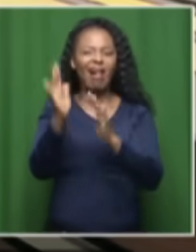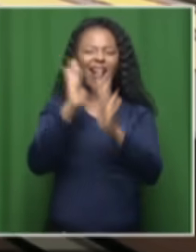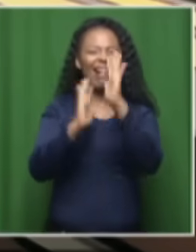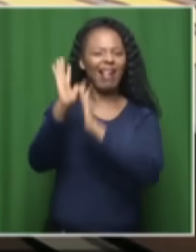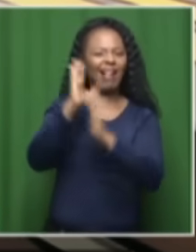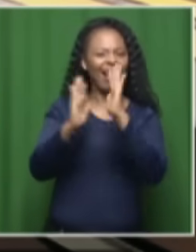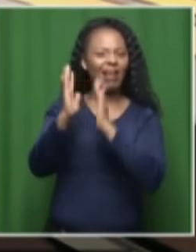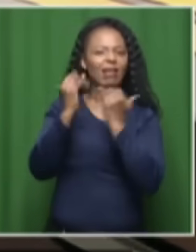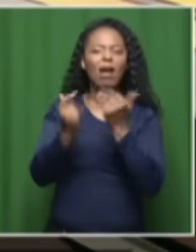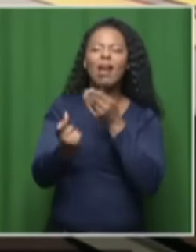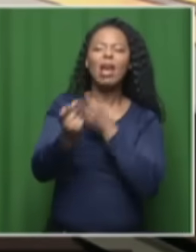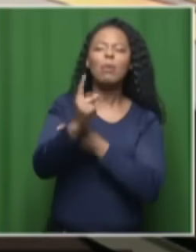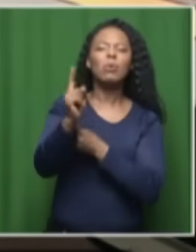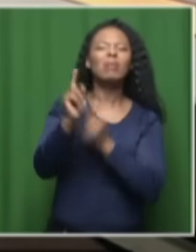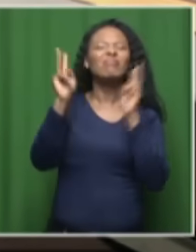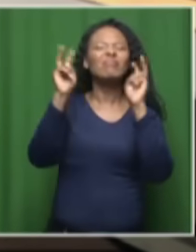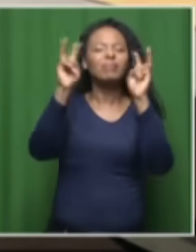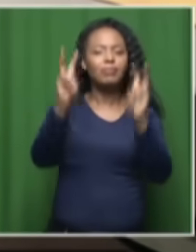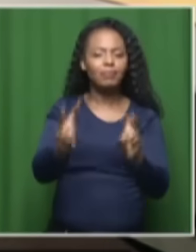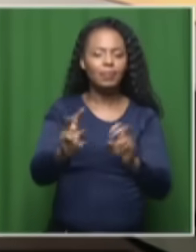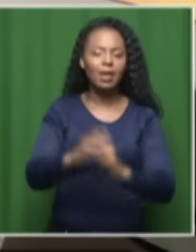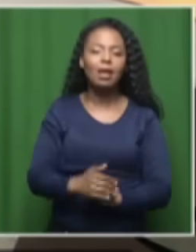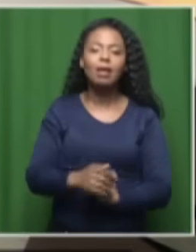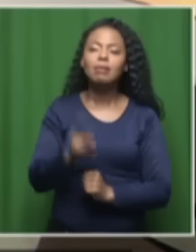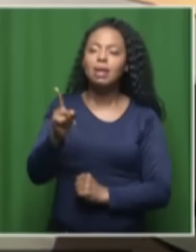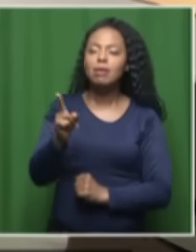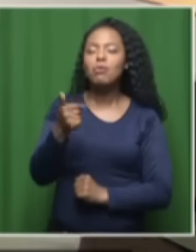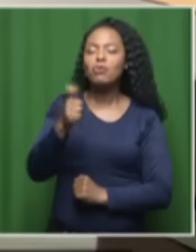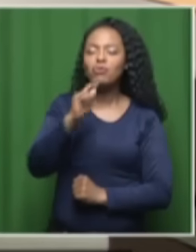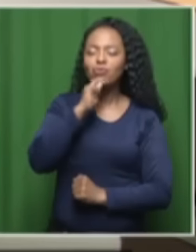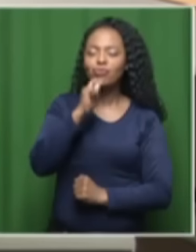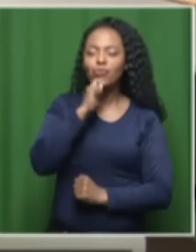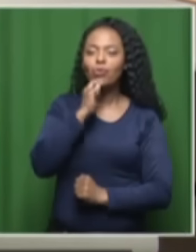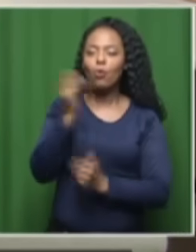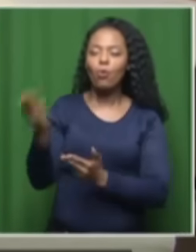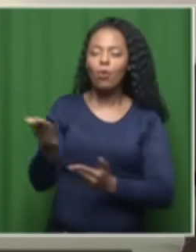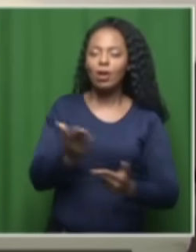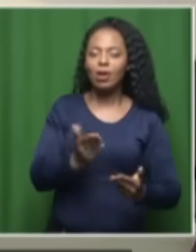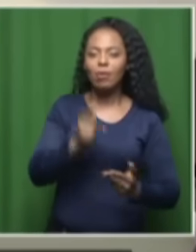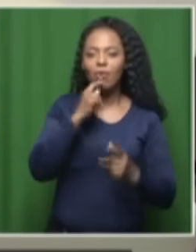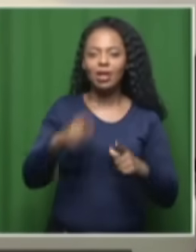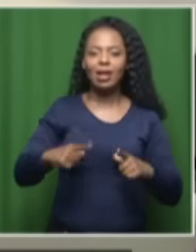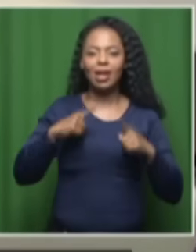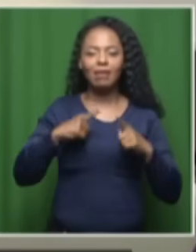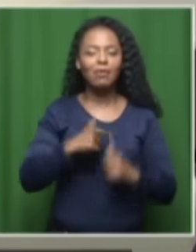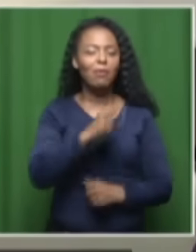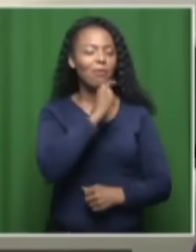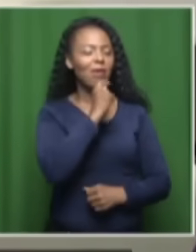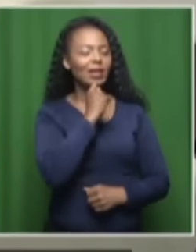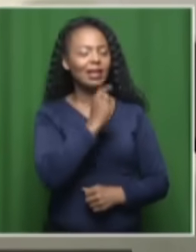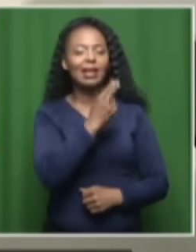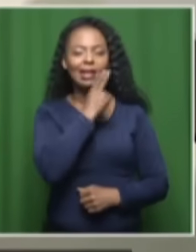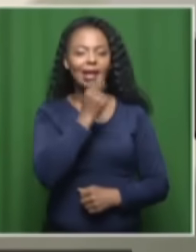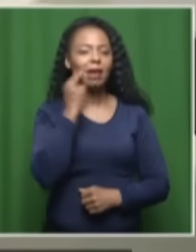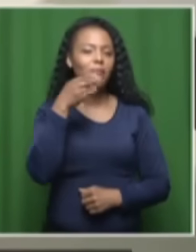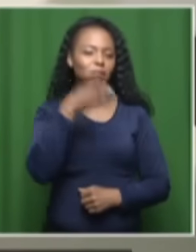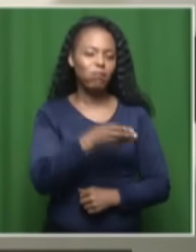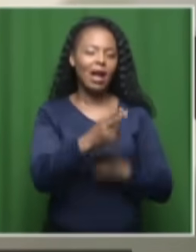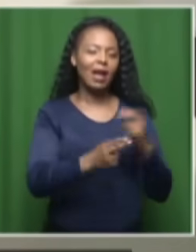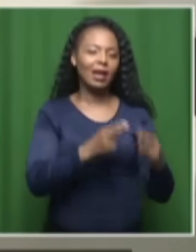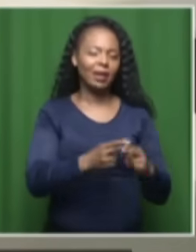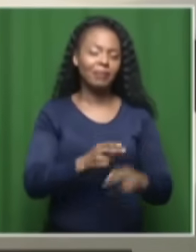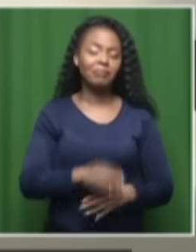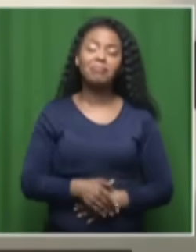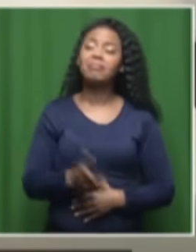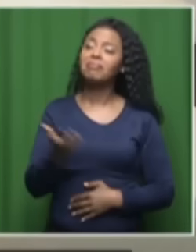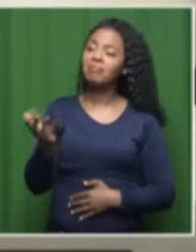is currently happening. Clyde, so good to have you. Welcome to Morning Live. Morning, lovely to be here again. So it's amazing how, as we go along,